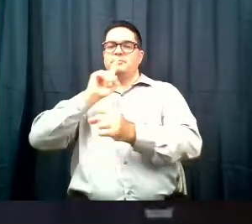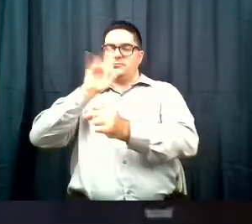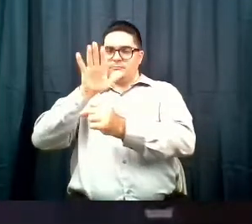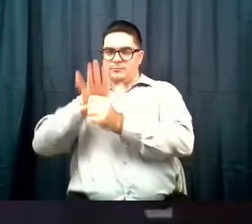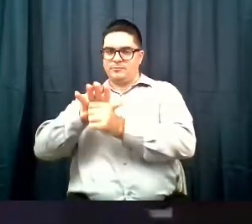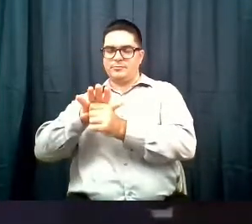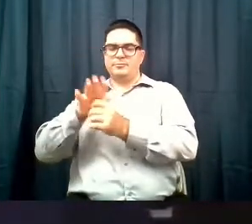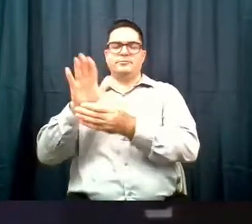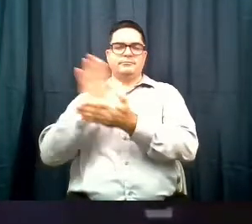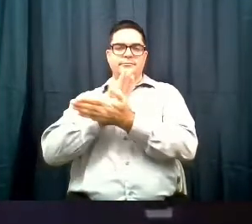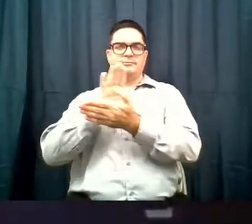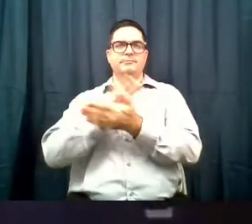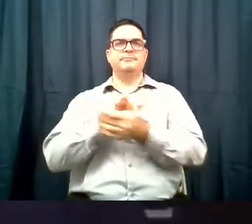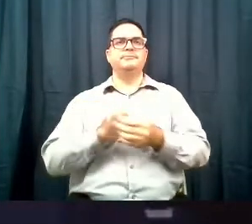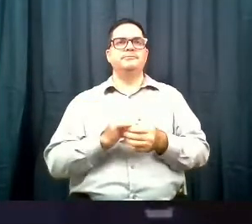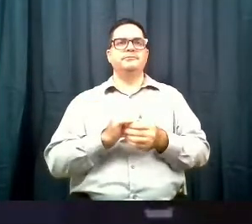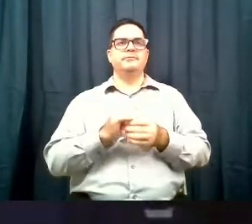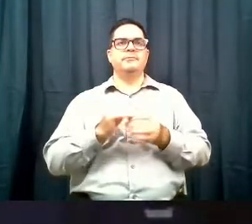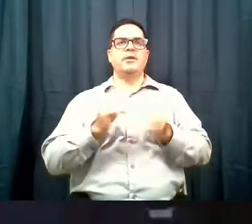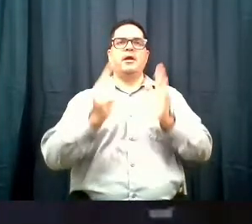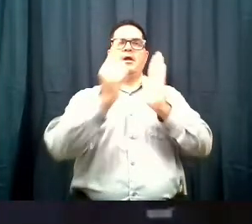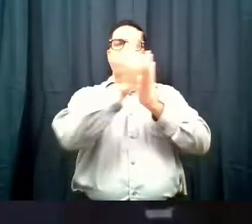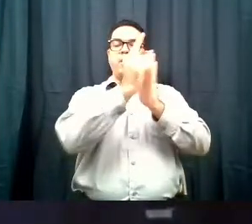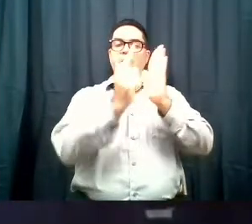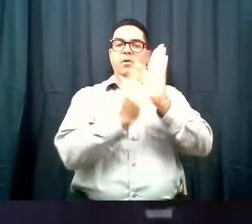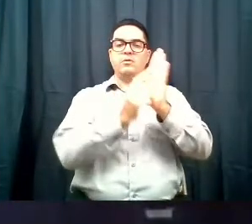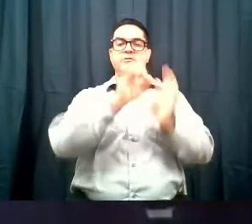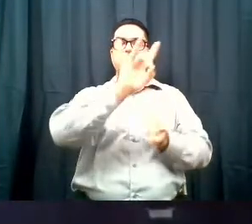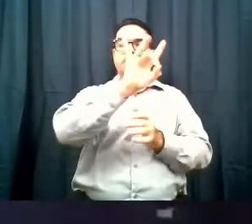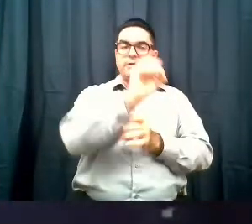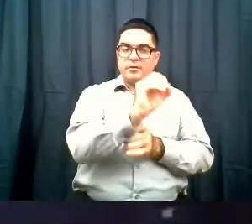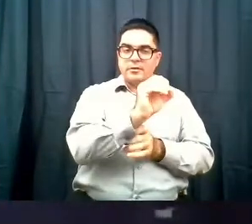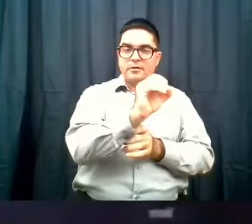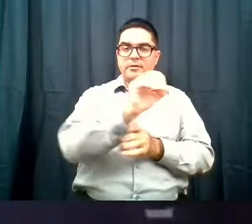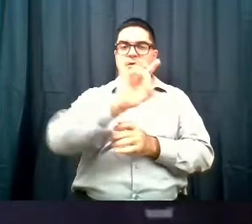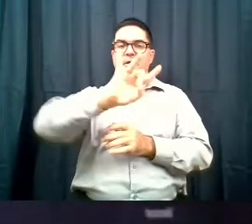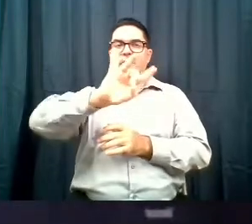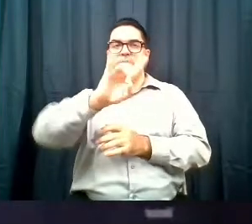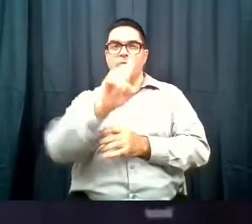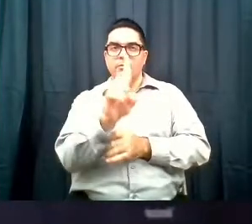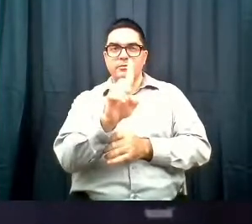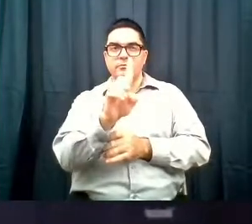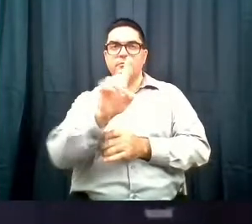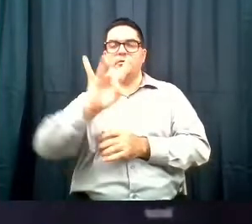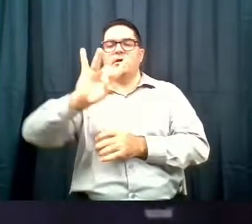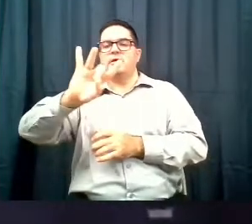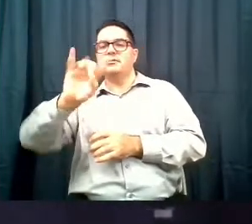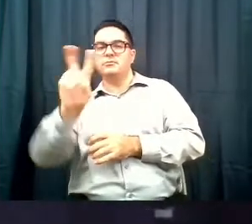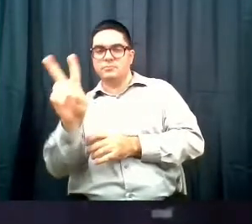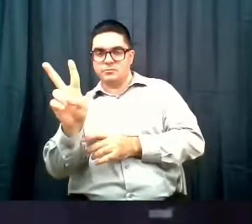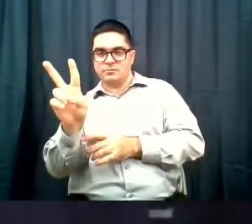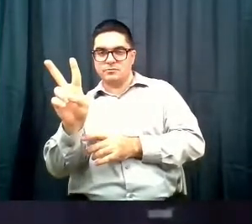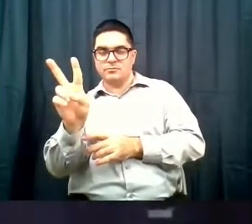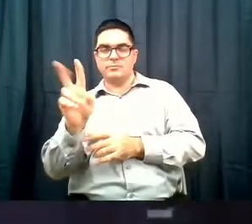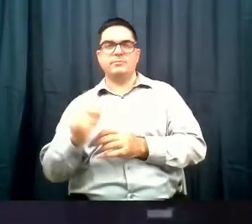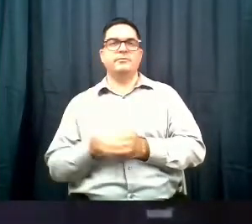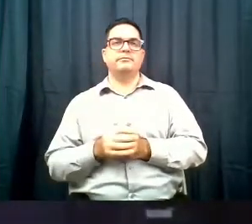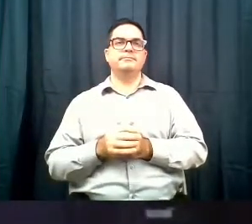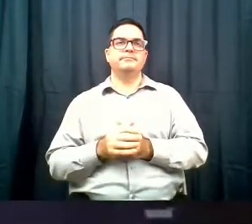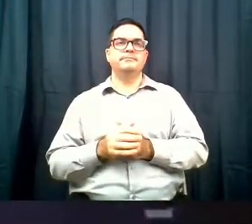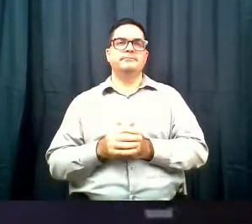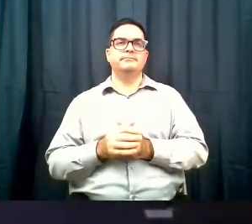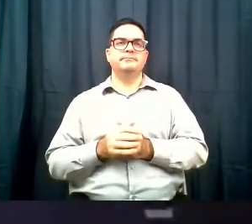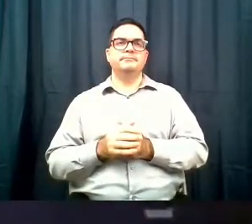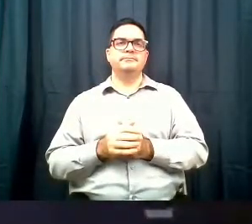discuss laws 80, 81, or Acts 80, 81, and 82.